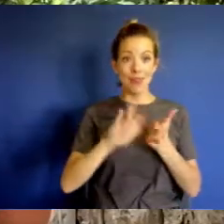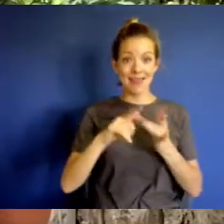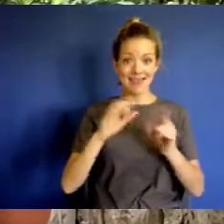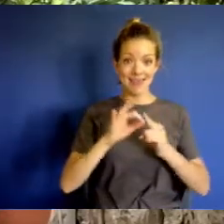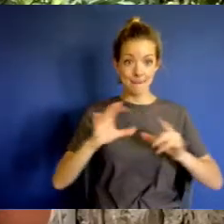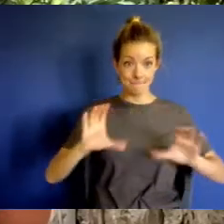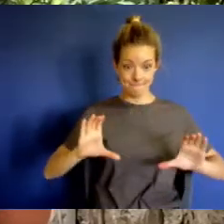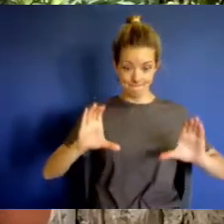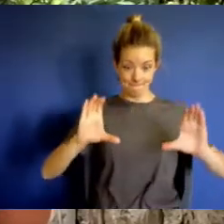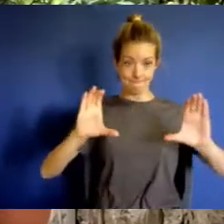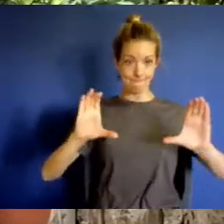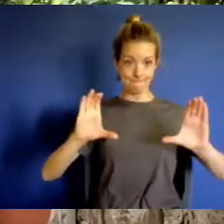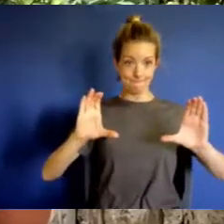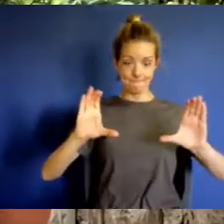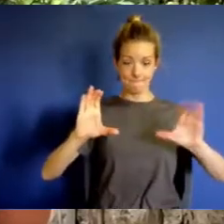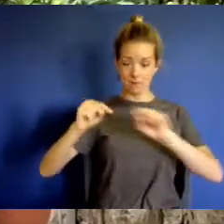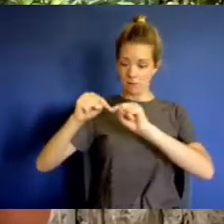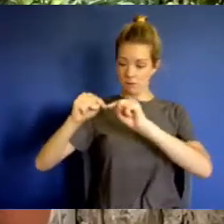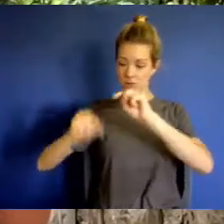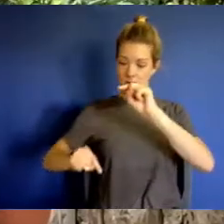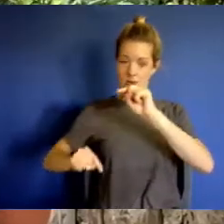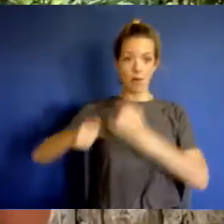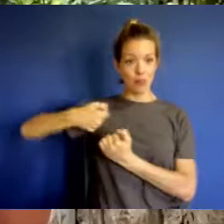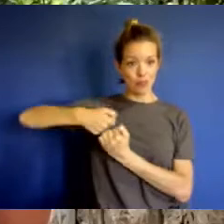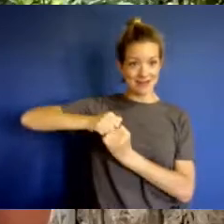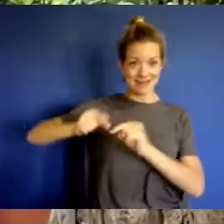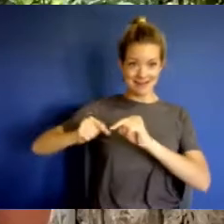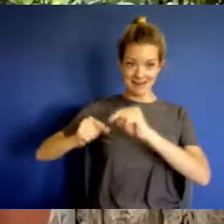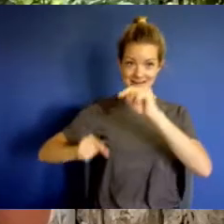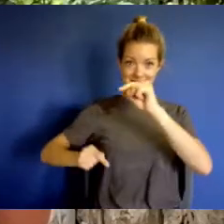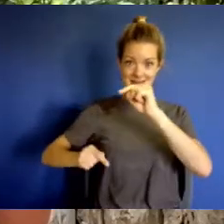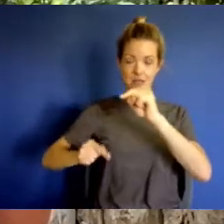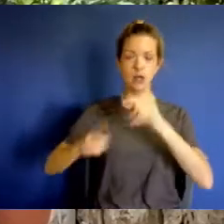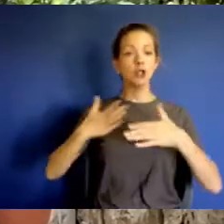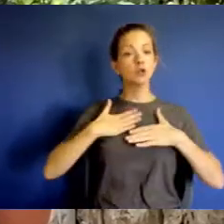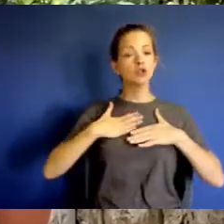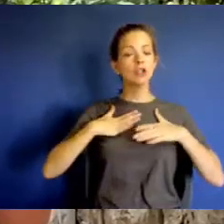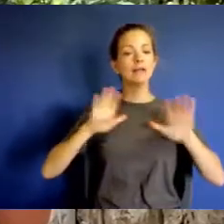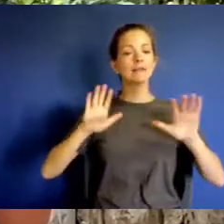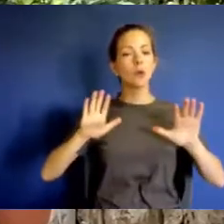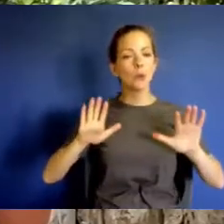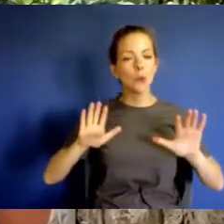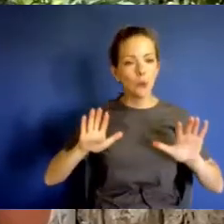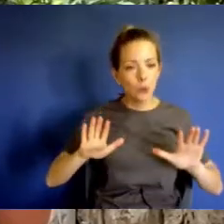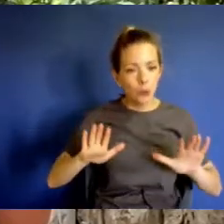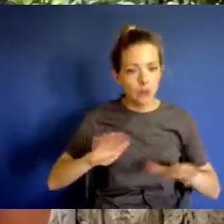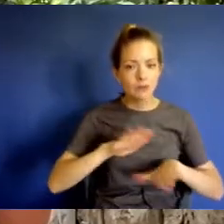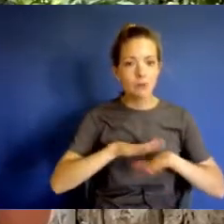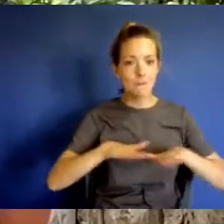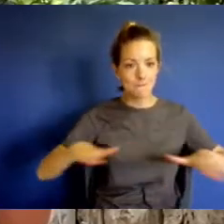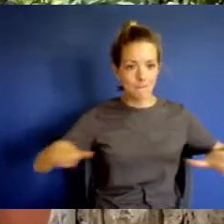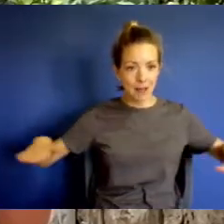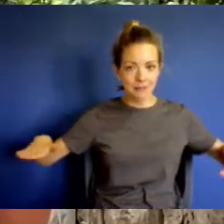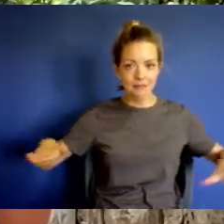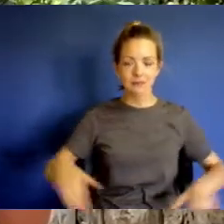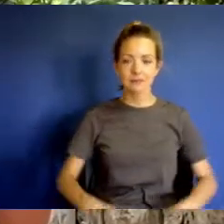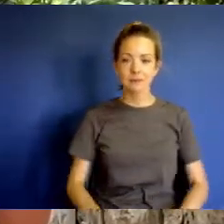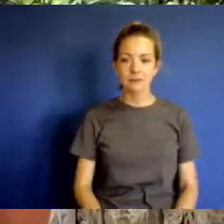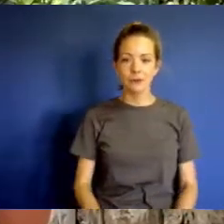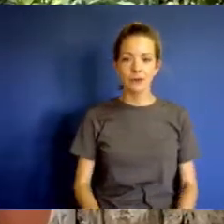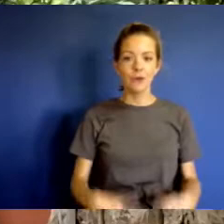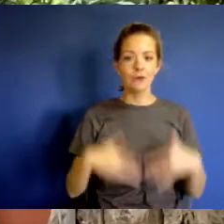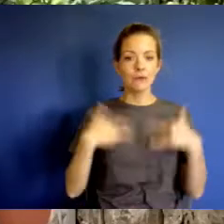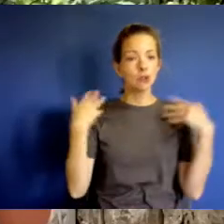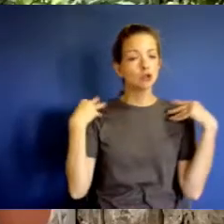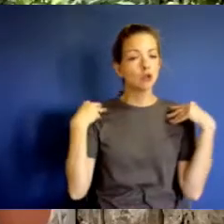knees and just sink the chest down towards the mat. So you'll feel